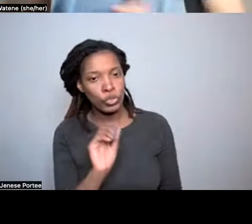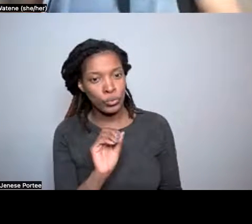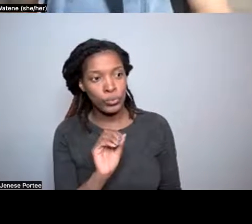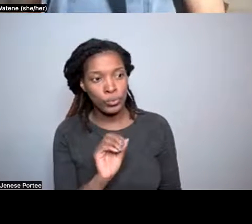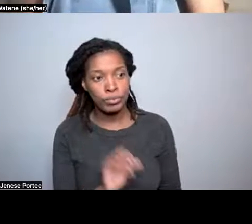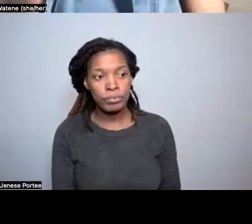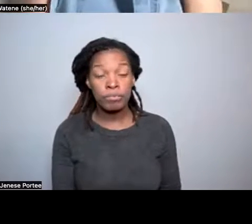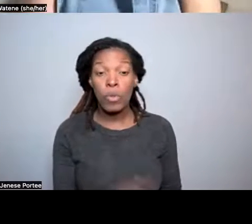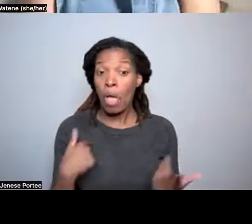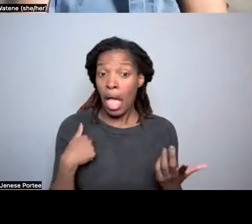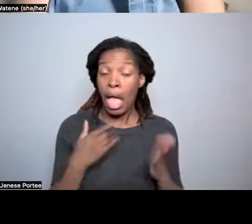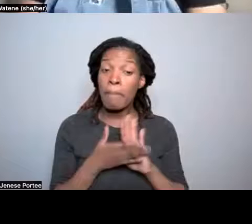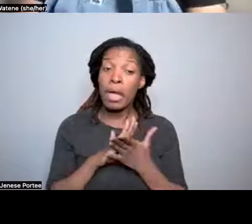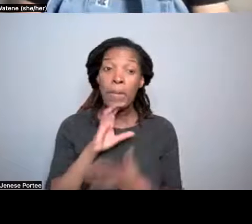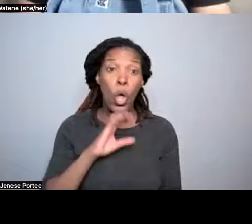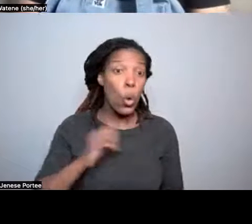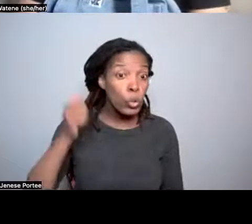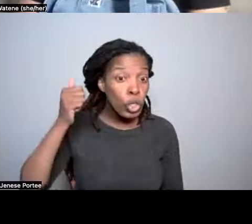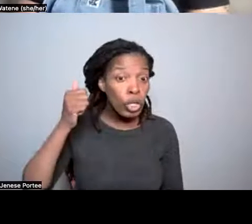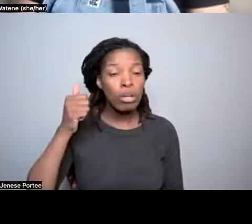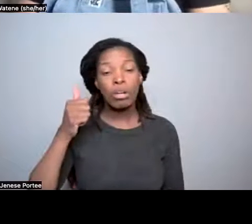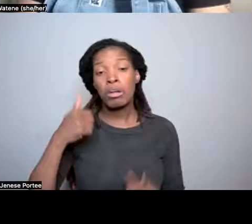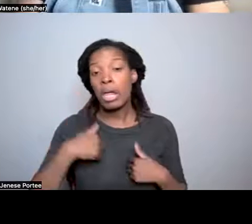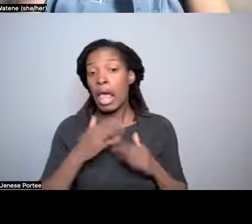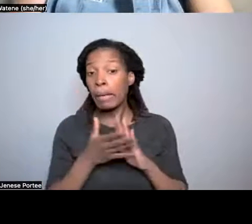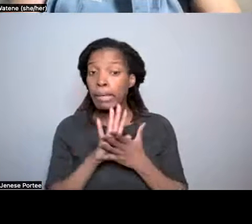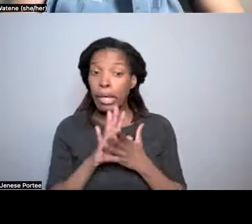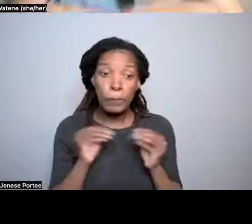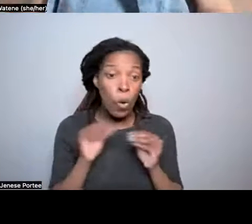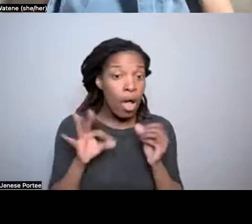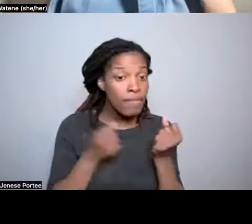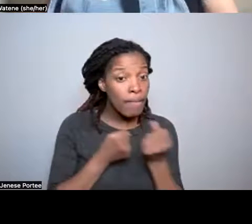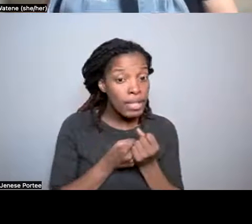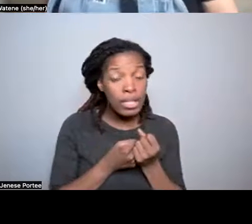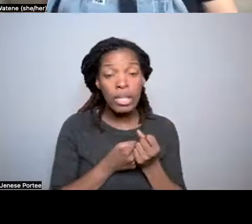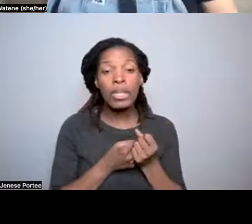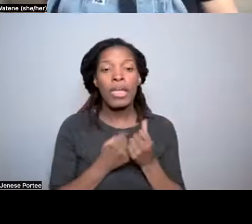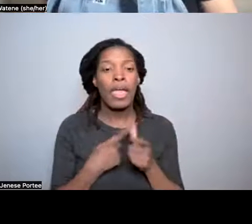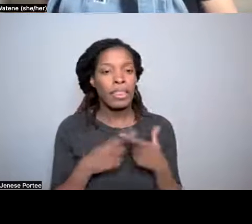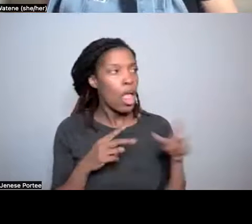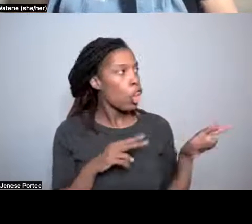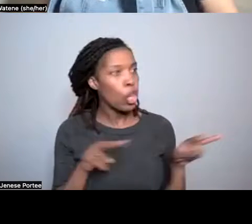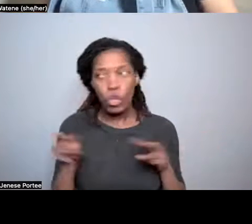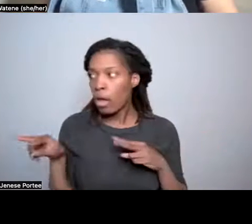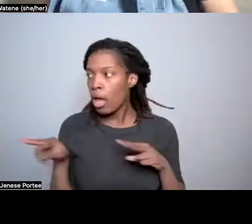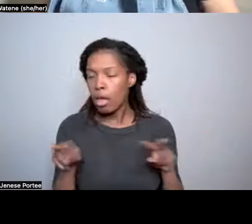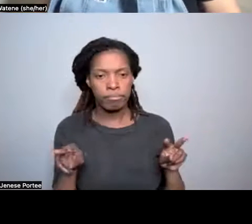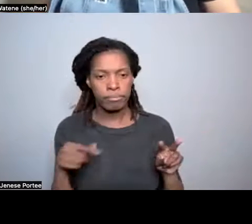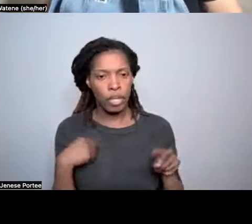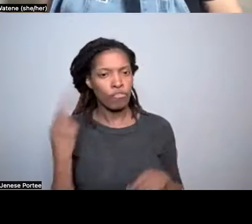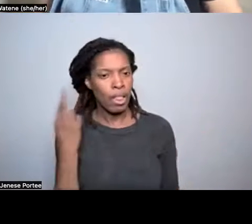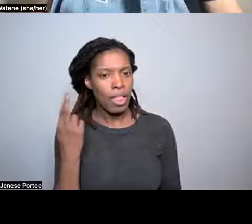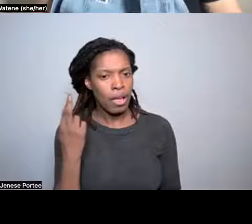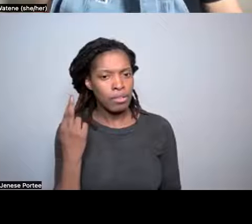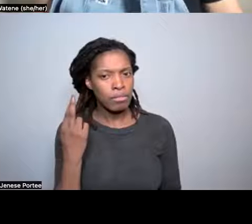when I became a bit older and I did get into advocacy and I looked around me, I realized that there's actually, one,